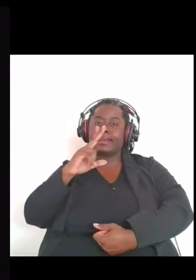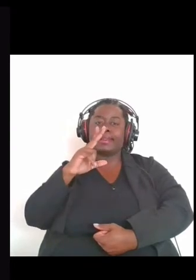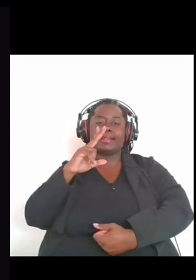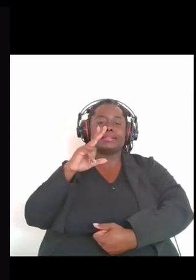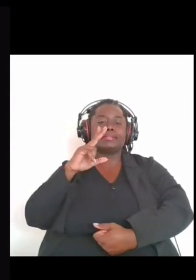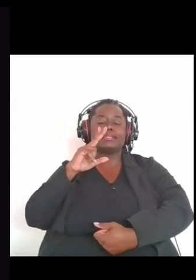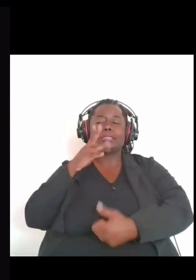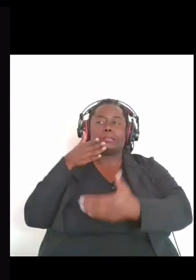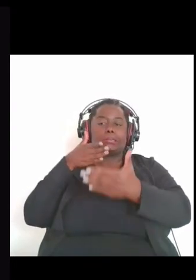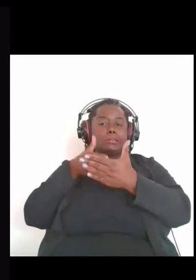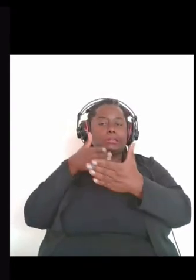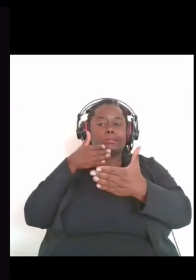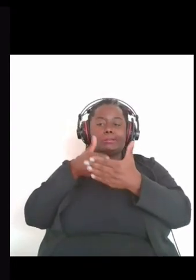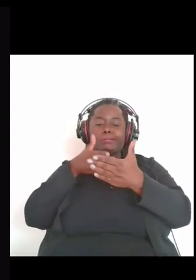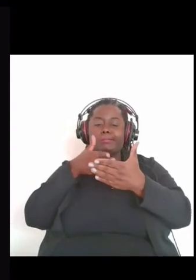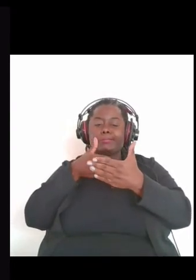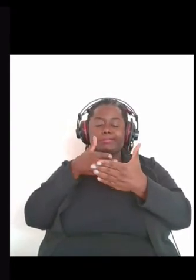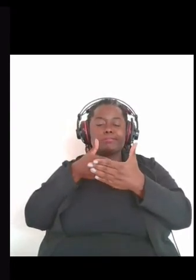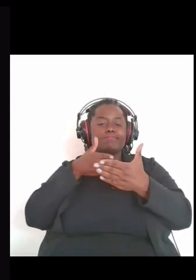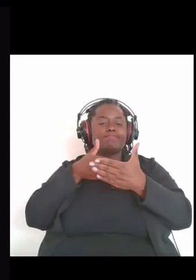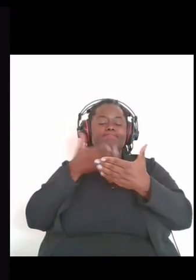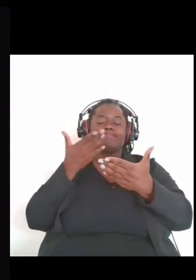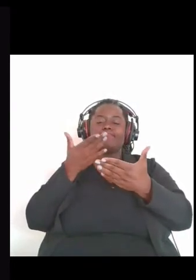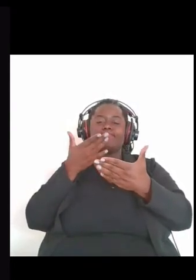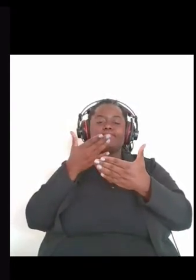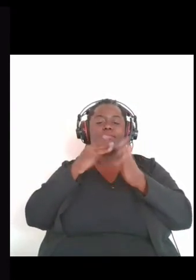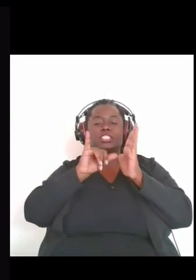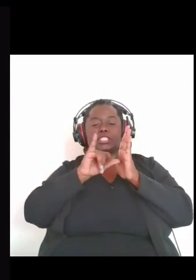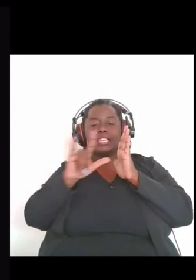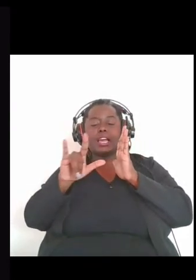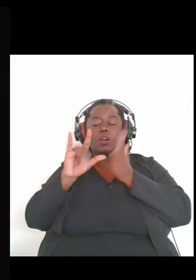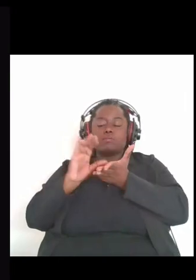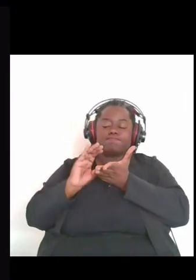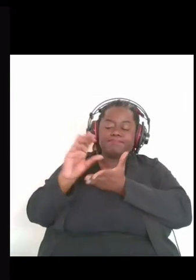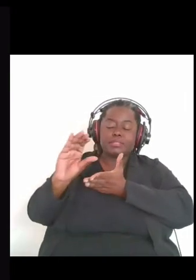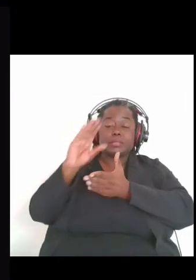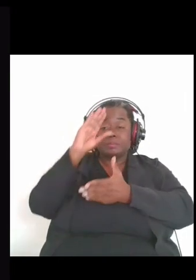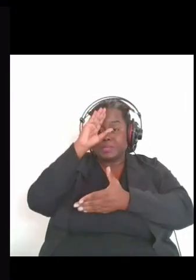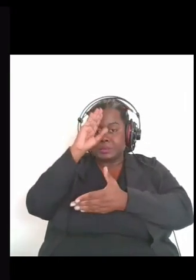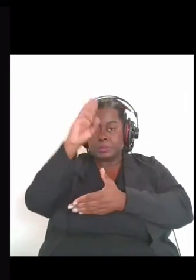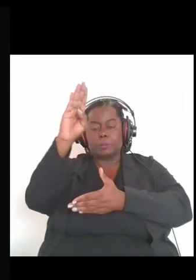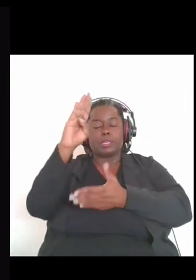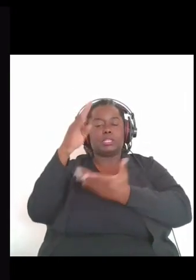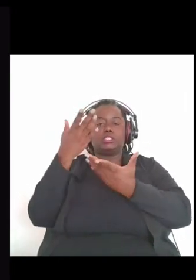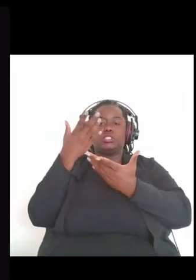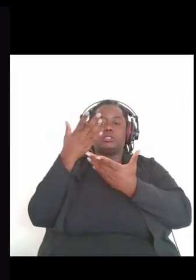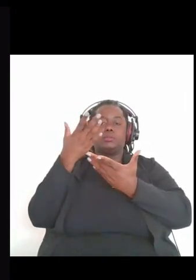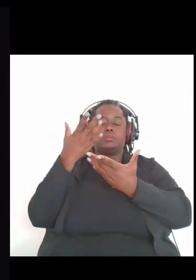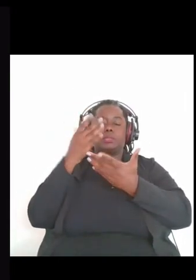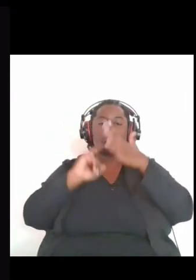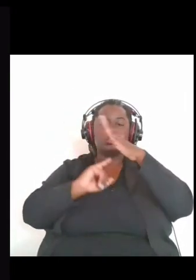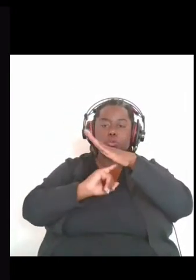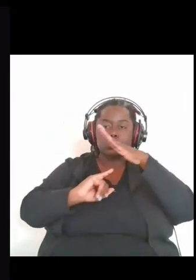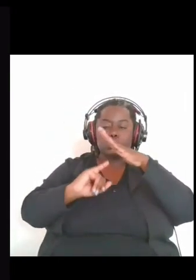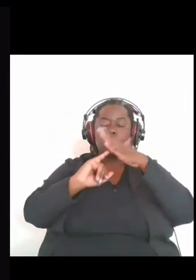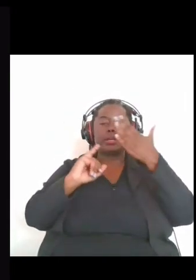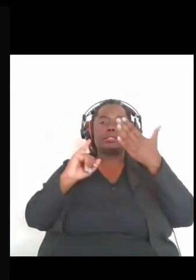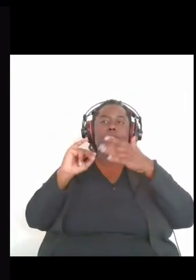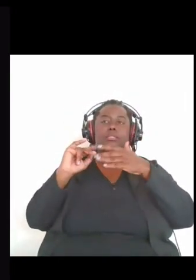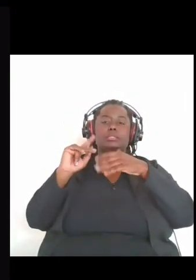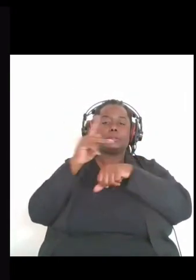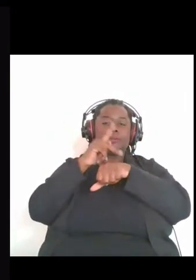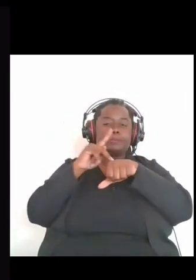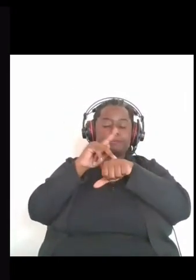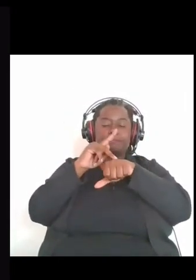organizations uh we have very strict rules now if we have to receive money to even run